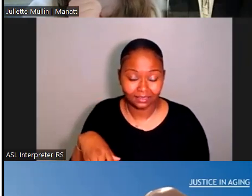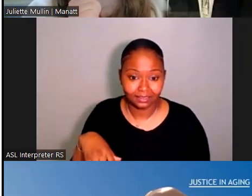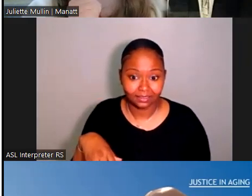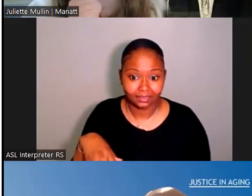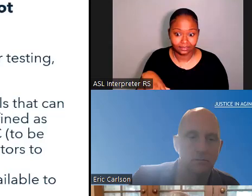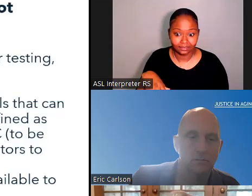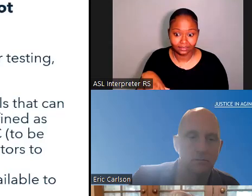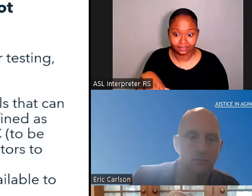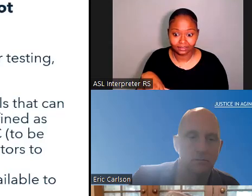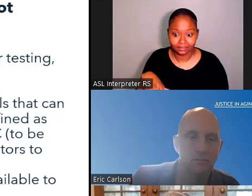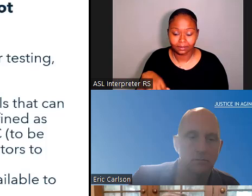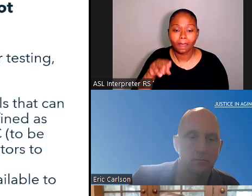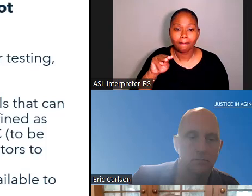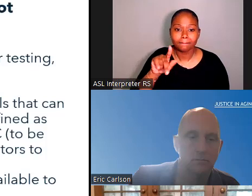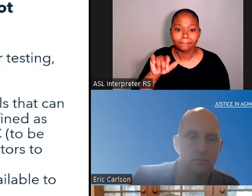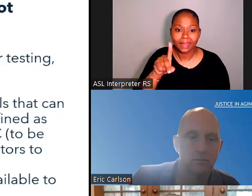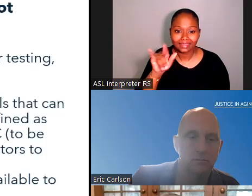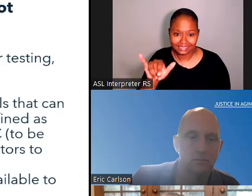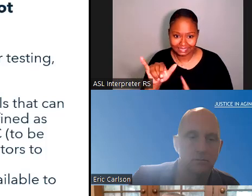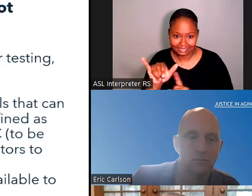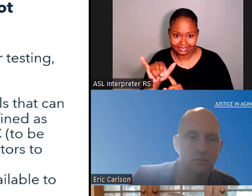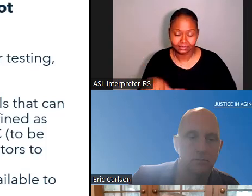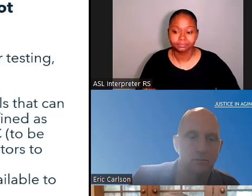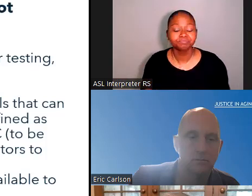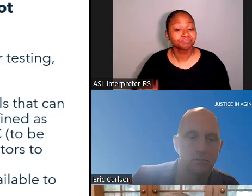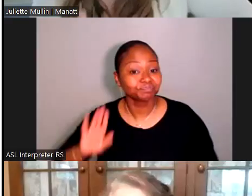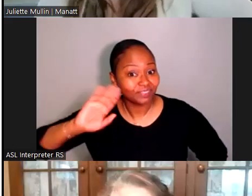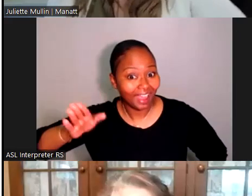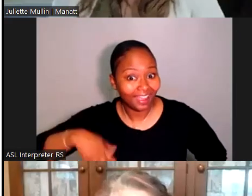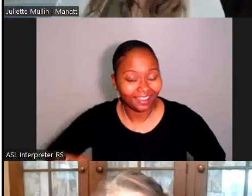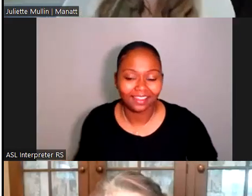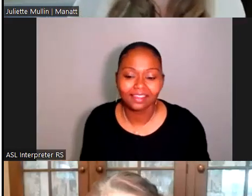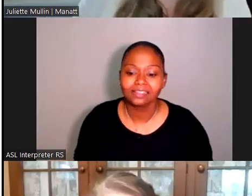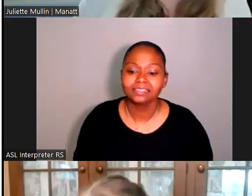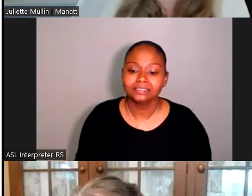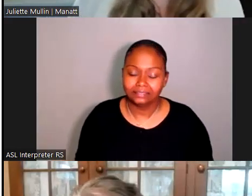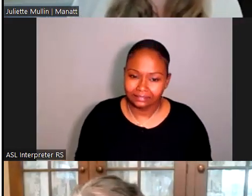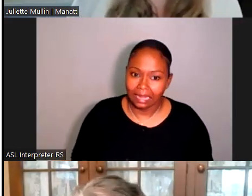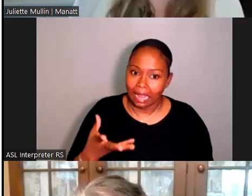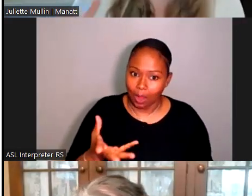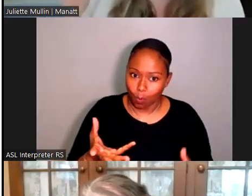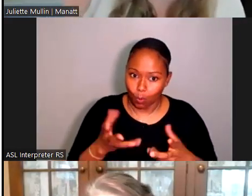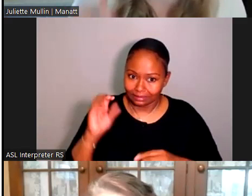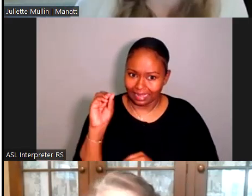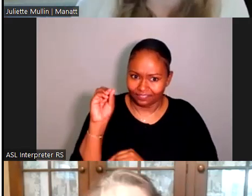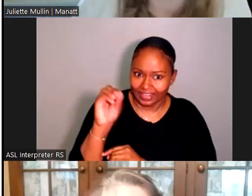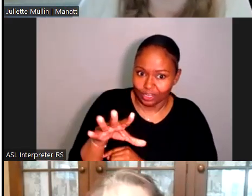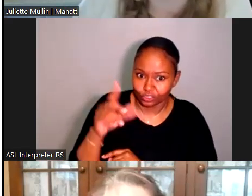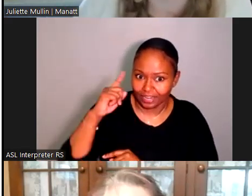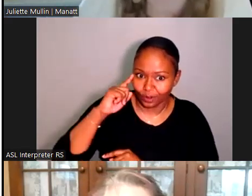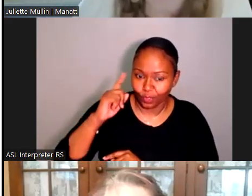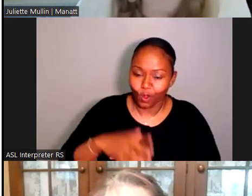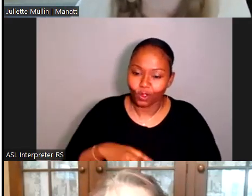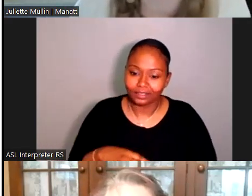Hi. Just kind of wanted to interject this thought. It might be a little bit premature to another segment